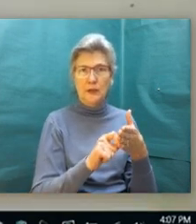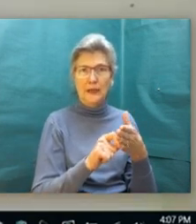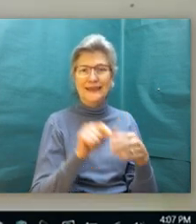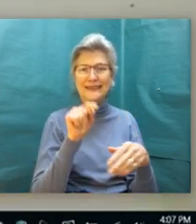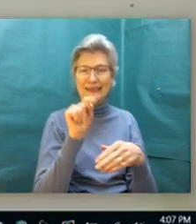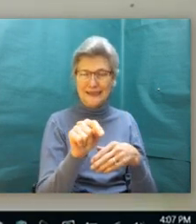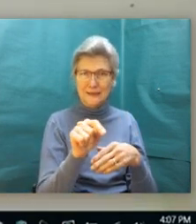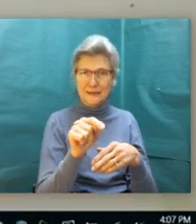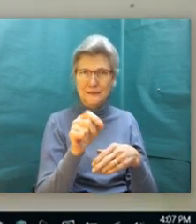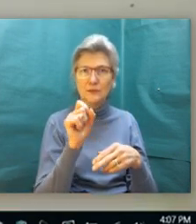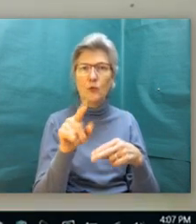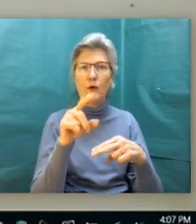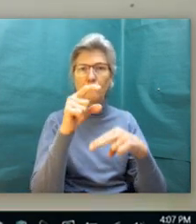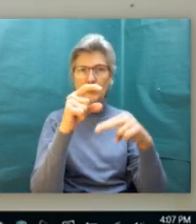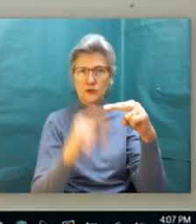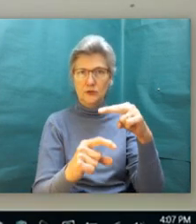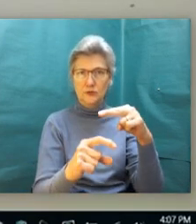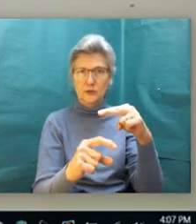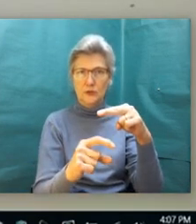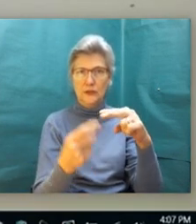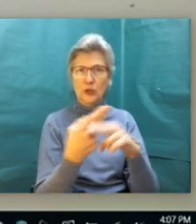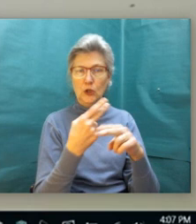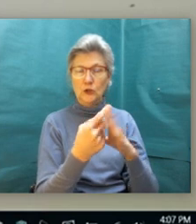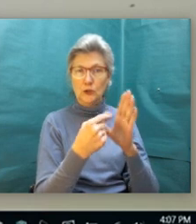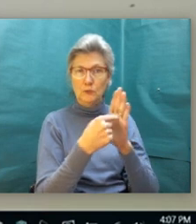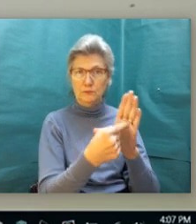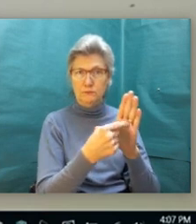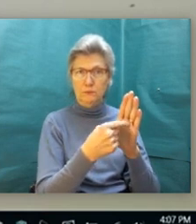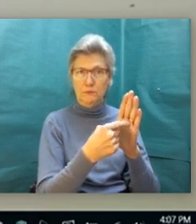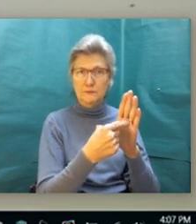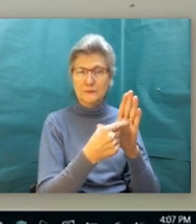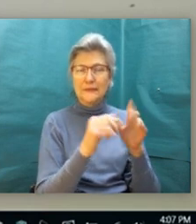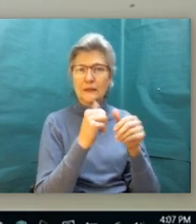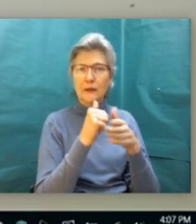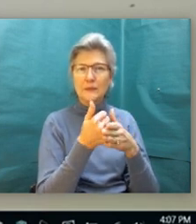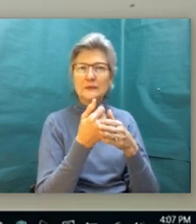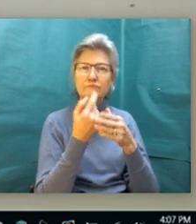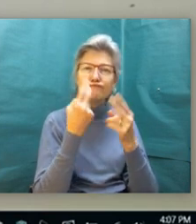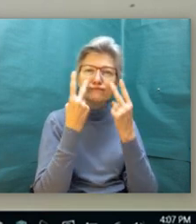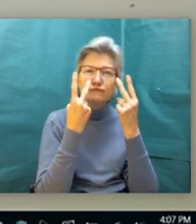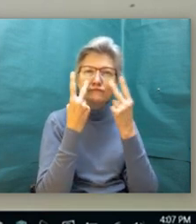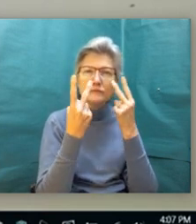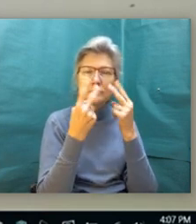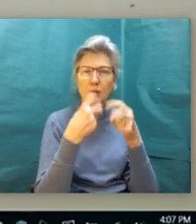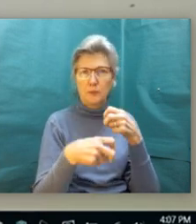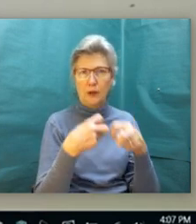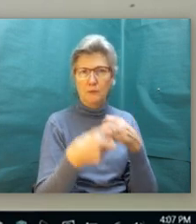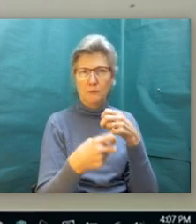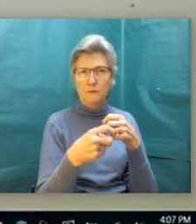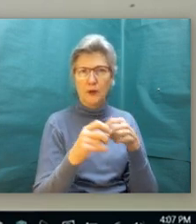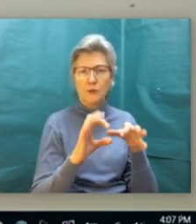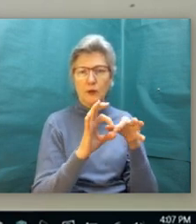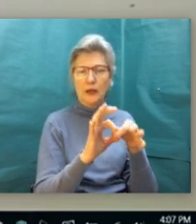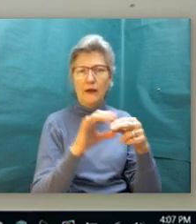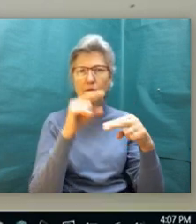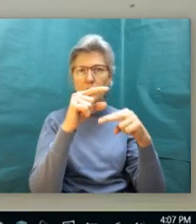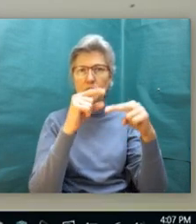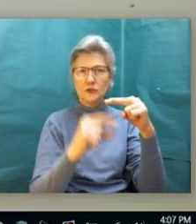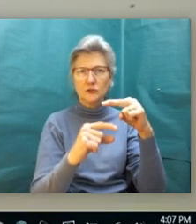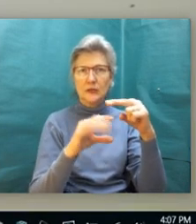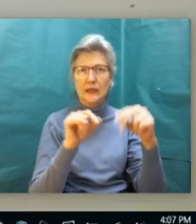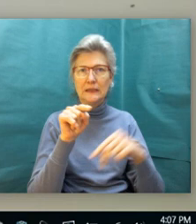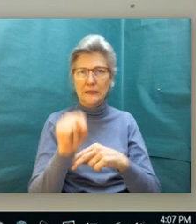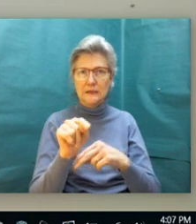a fraction. So let's use a model to help us think about this problem and relate our fractions and